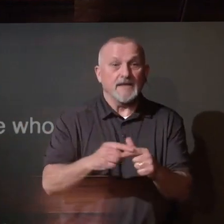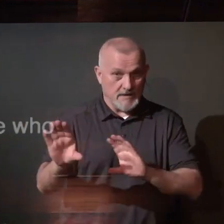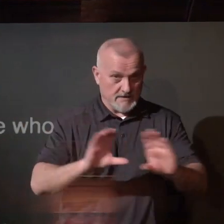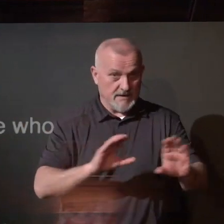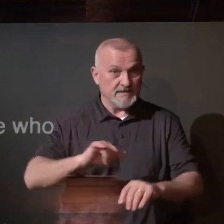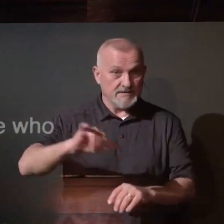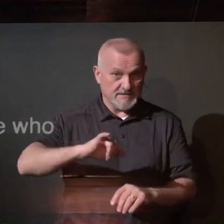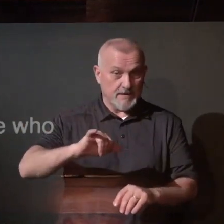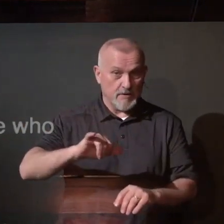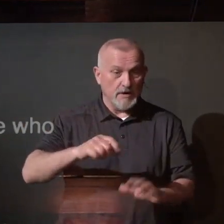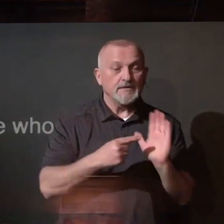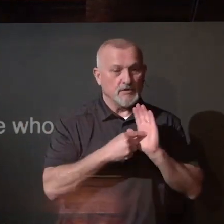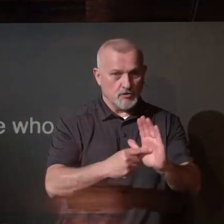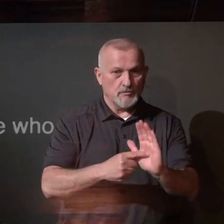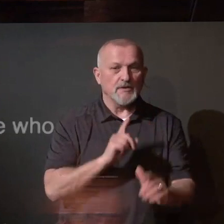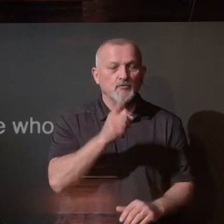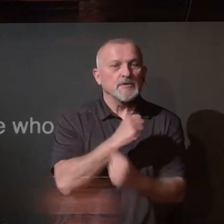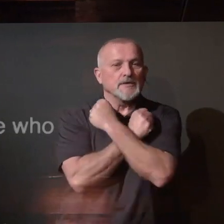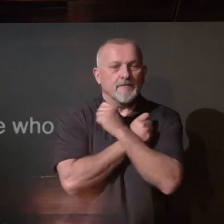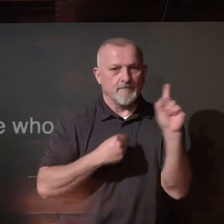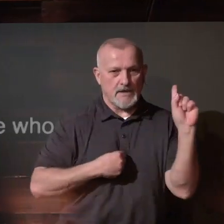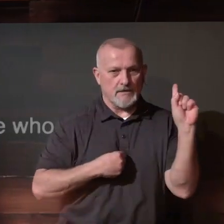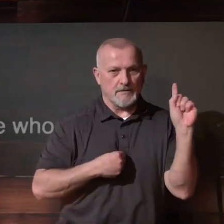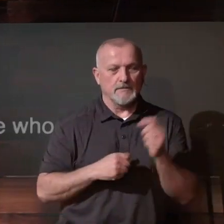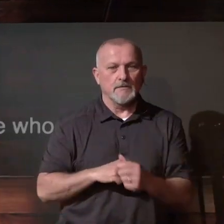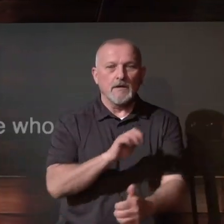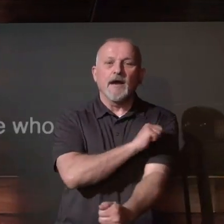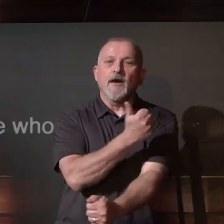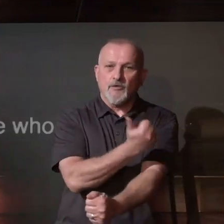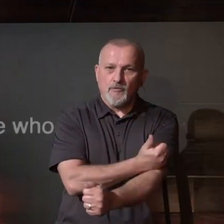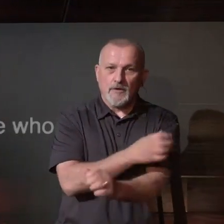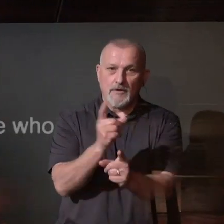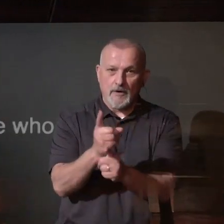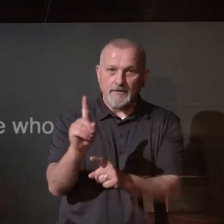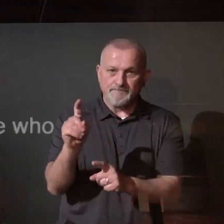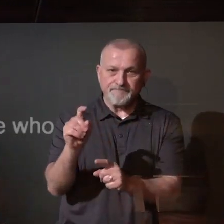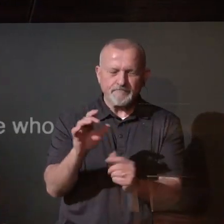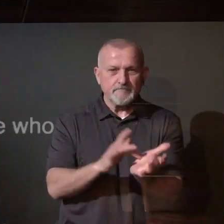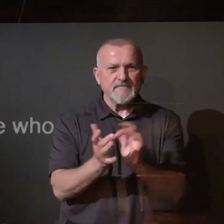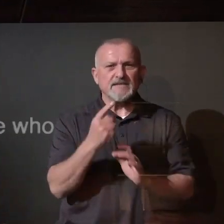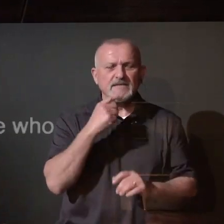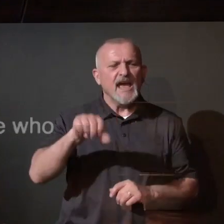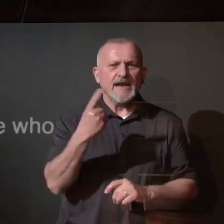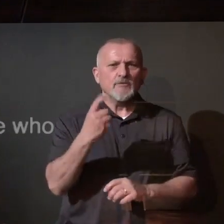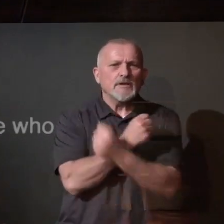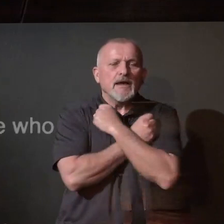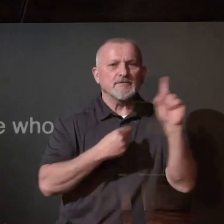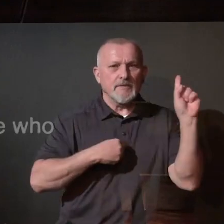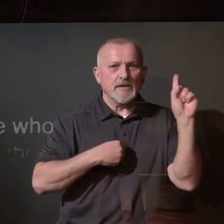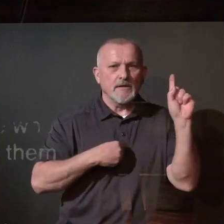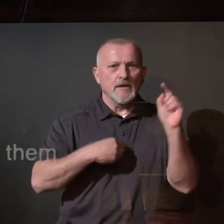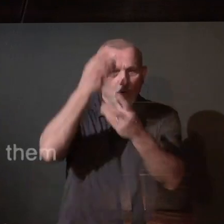they demonstrate that they truly love me." It's authority, right? Jesus replied, "Anyone who loves me